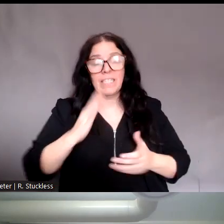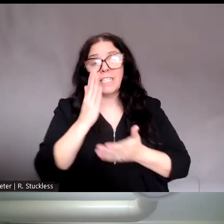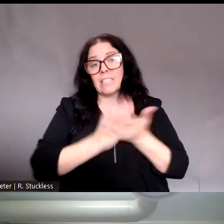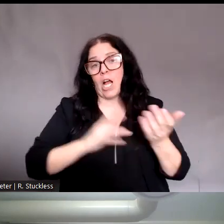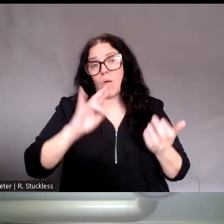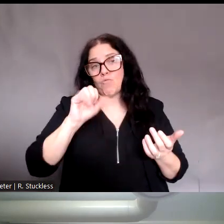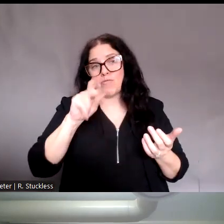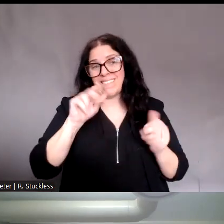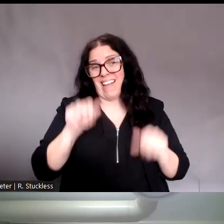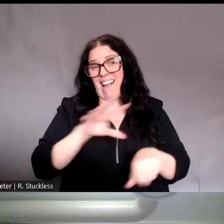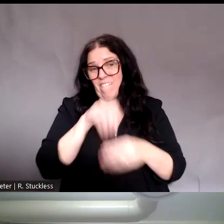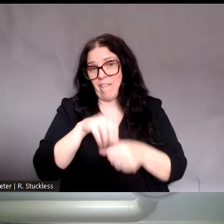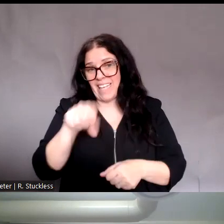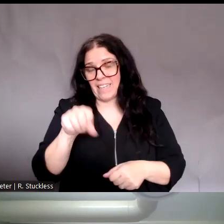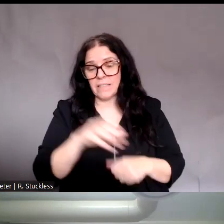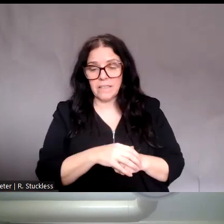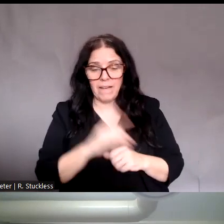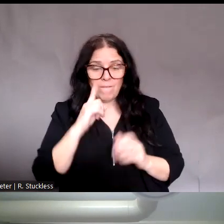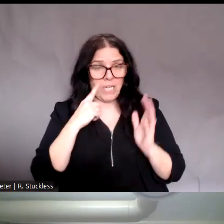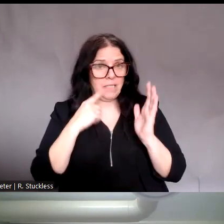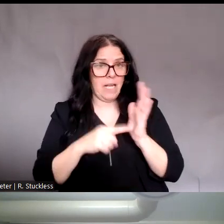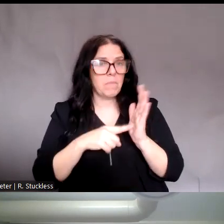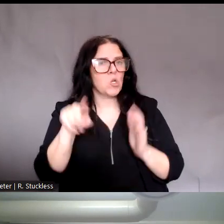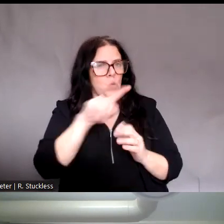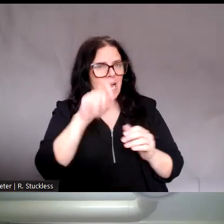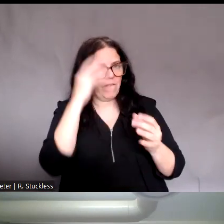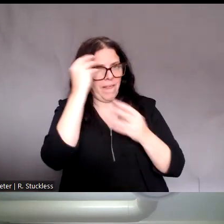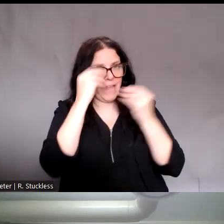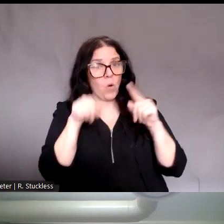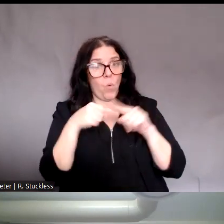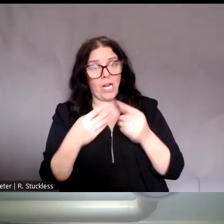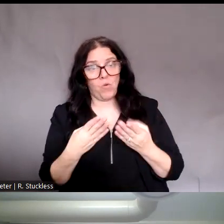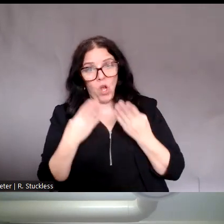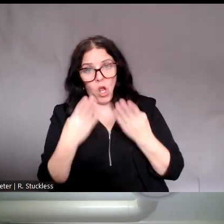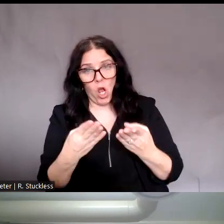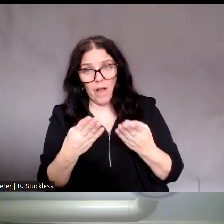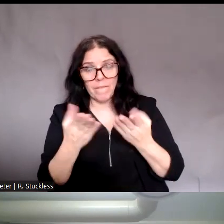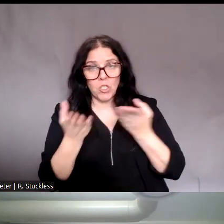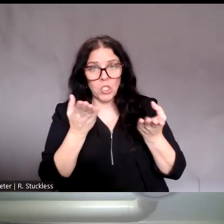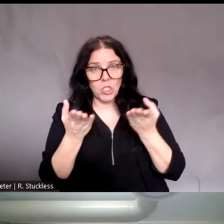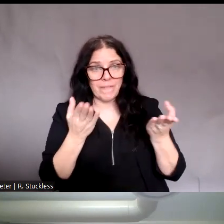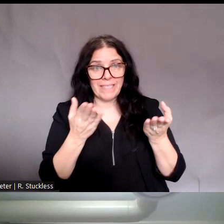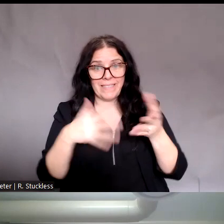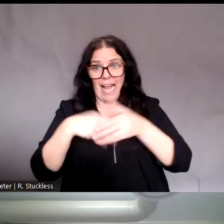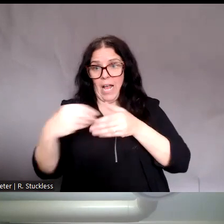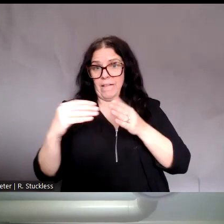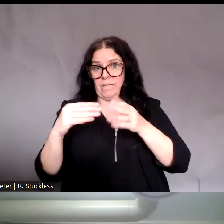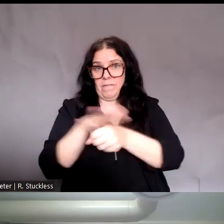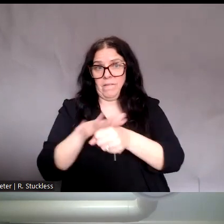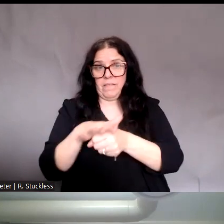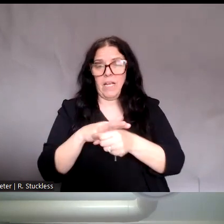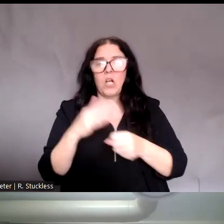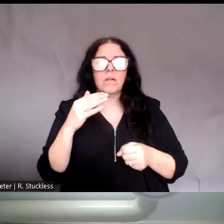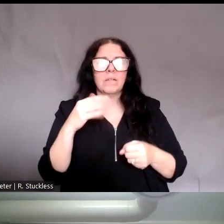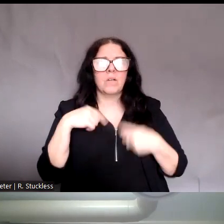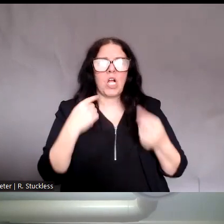be involved. So for example, you do need to be thinking when you're offering services off-site. We've heard from a couple